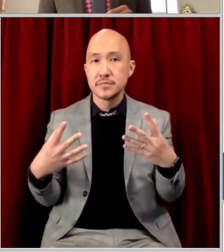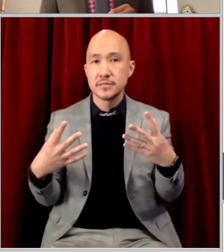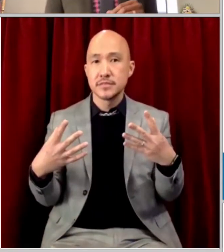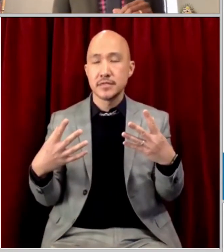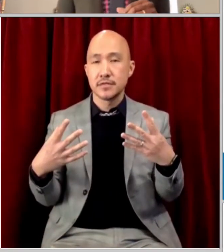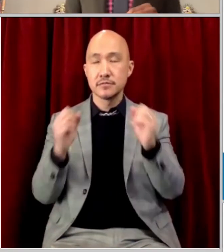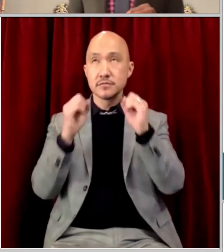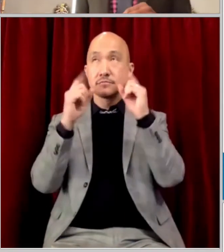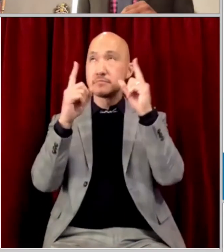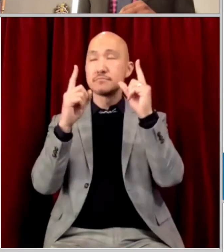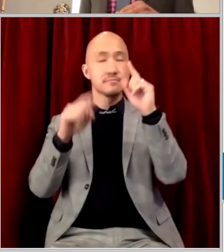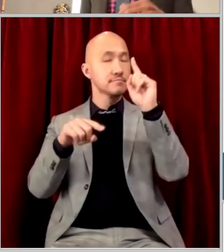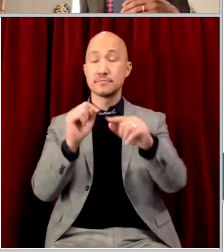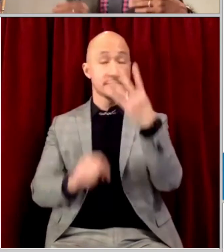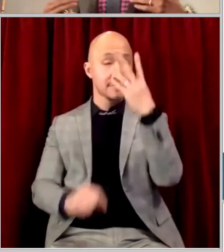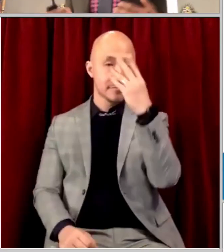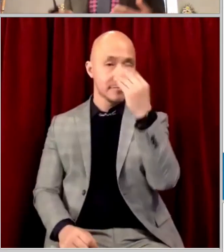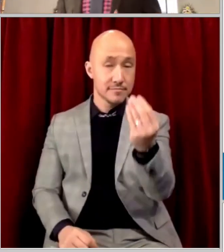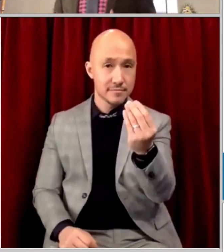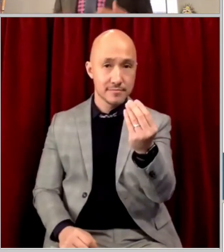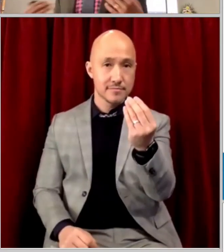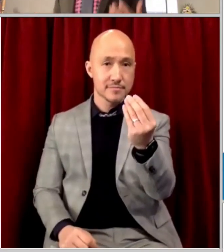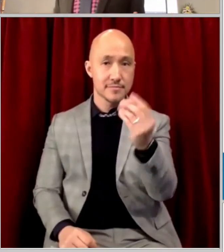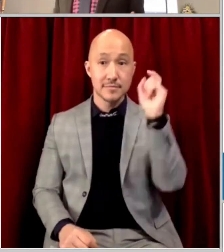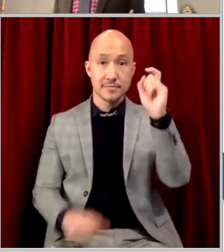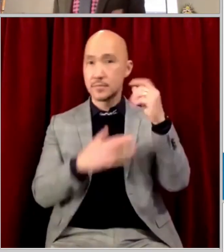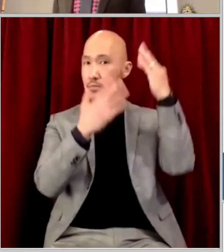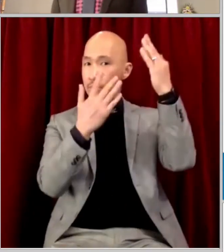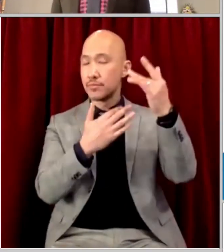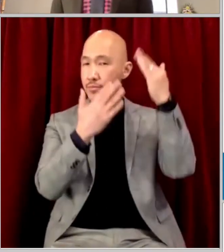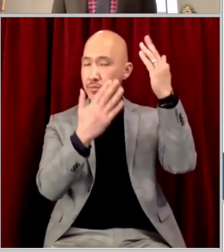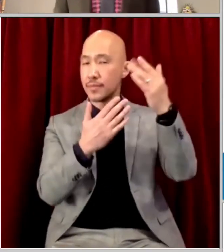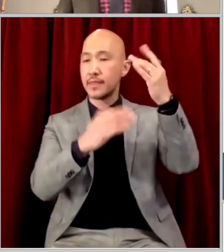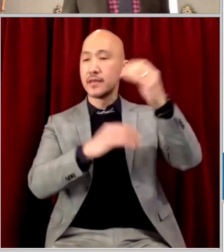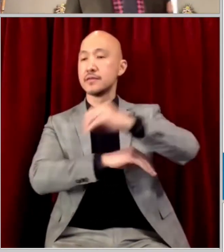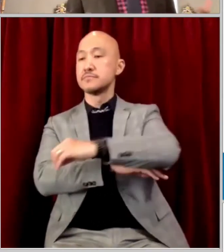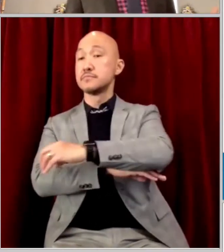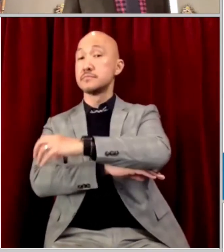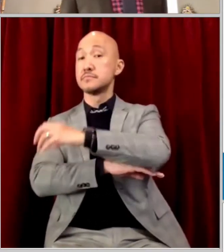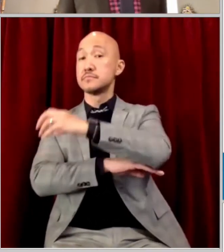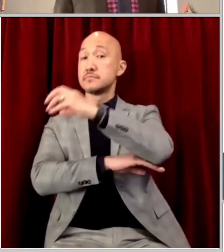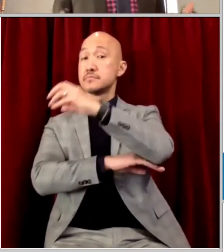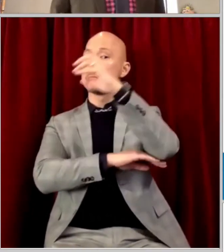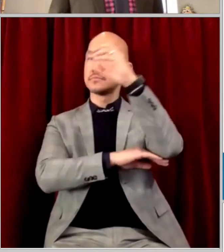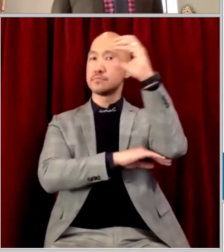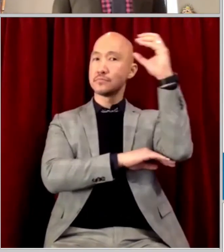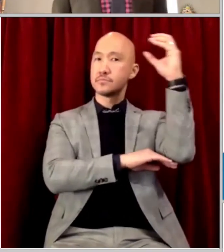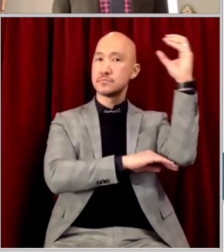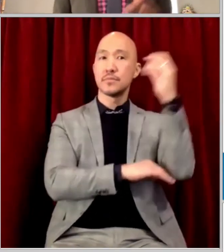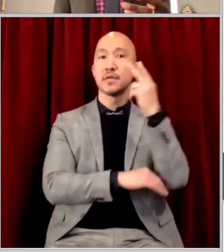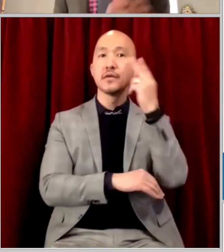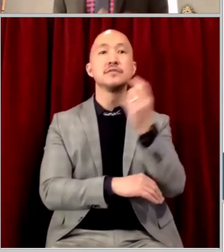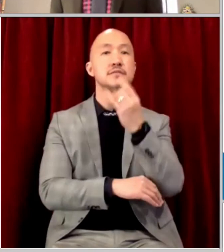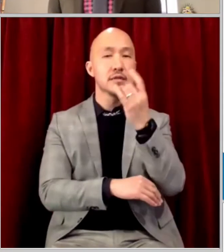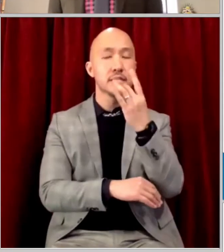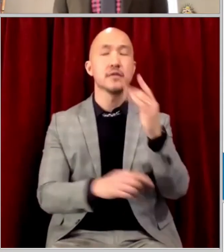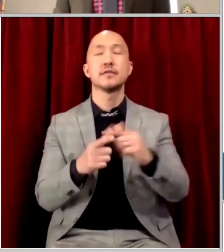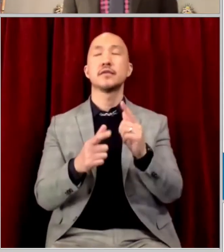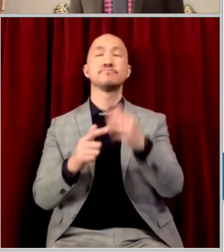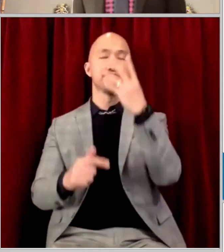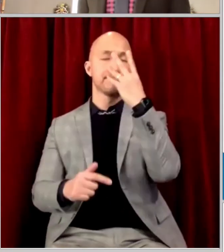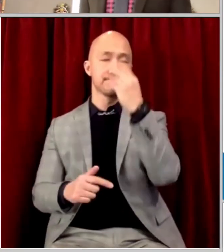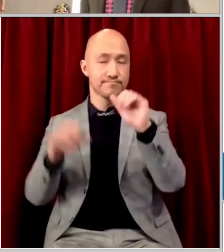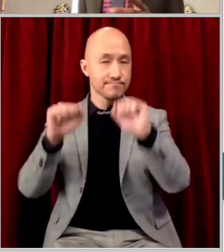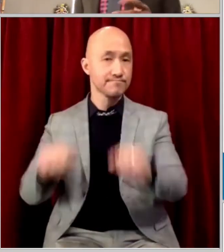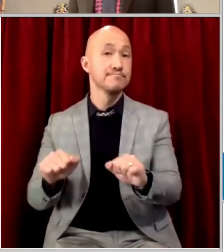comforting about the light. And so another way we shine light on a situation is by comforting others. The Bible says, blessed